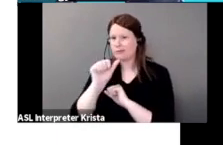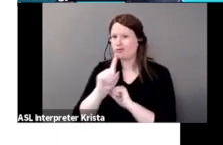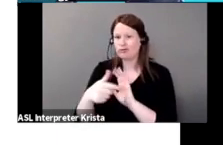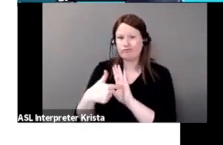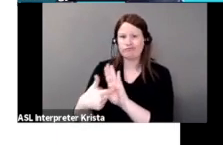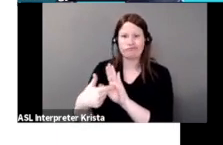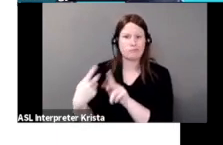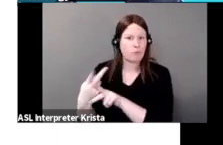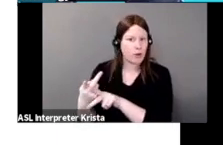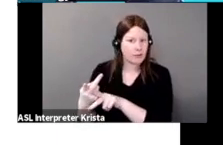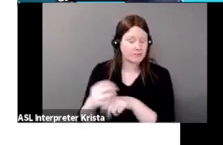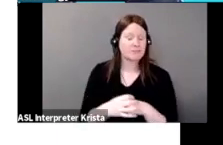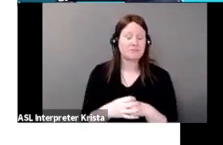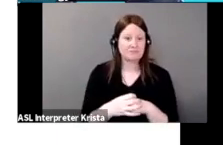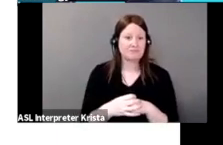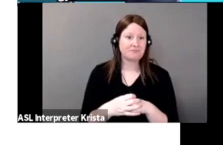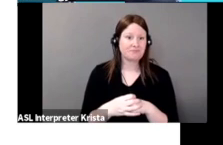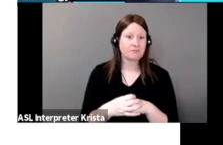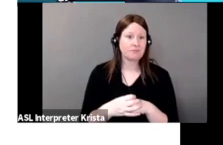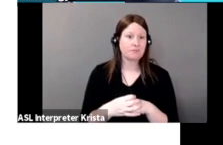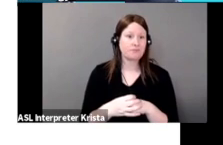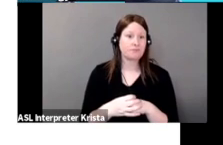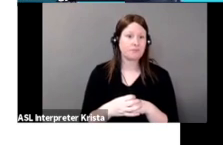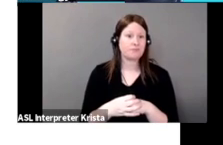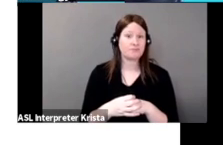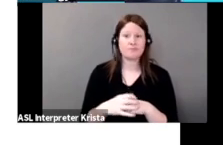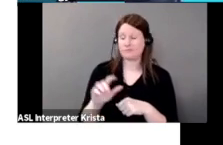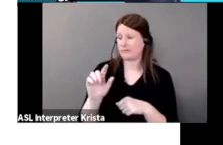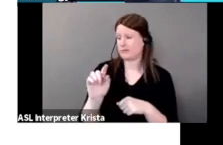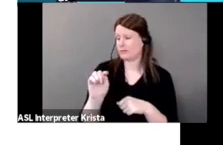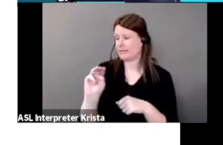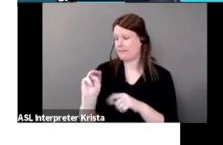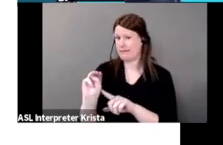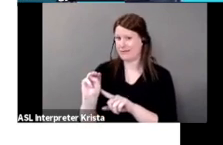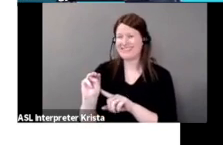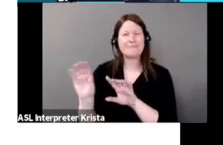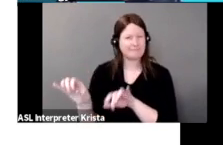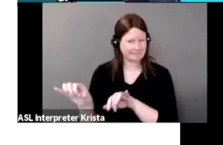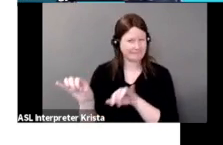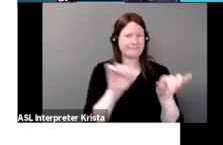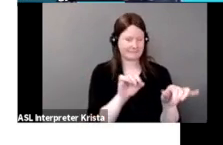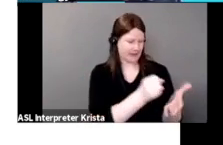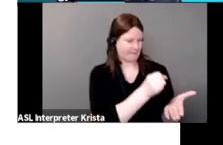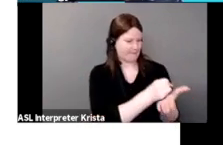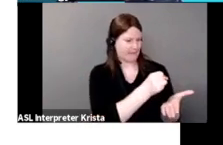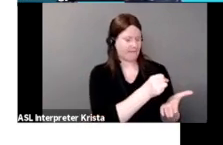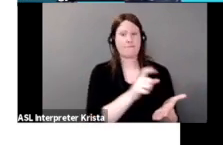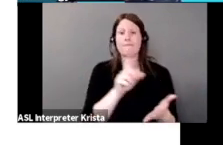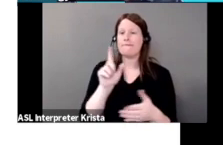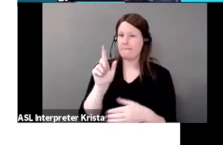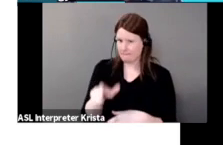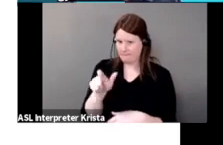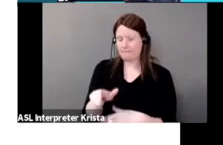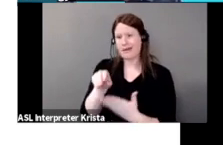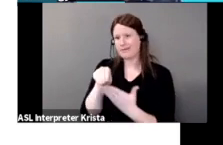So, like patents, trademarks must be filed separately in each jurisdiction. A Canadian trademark does not